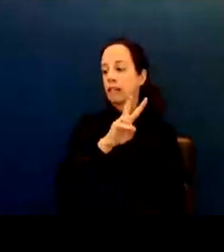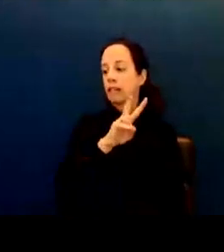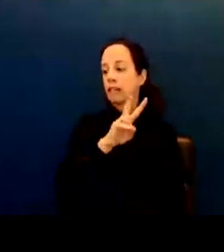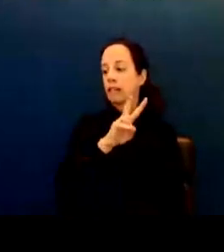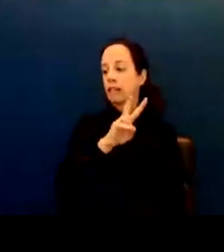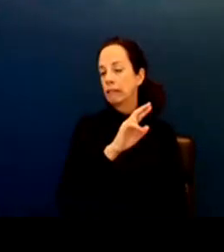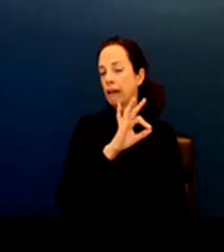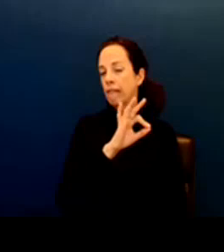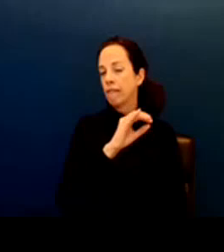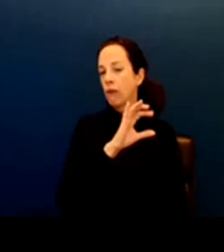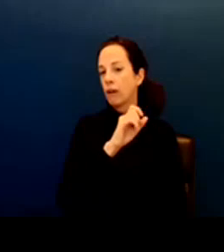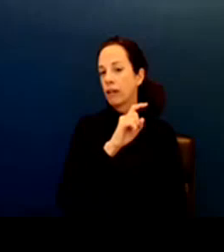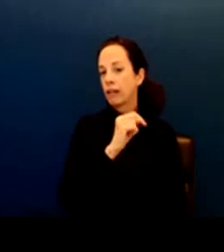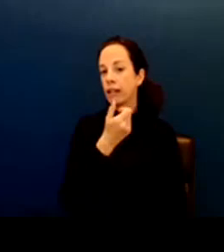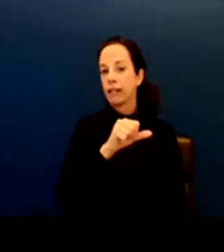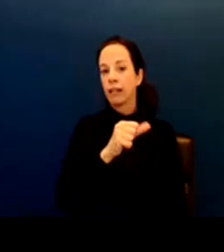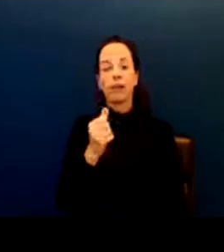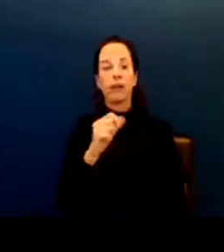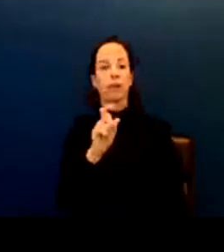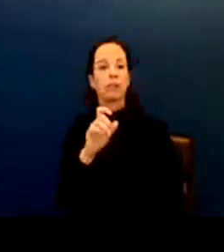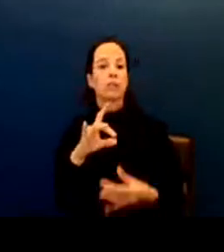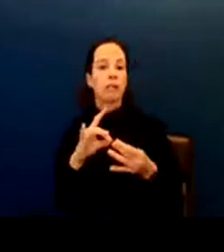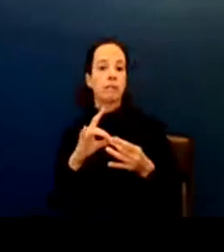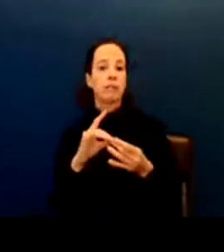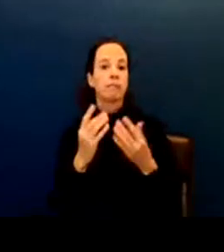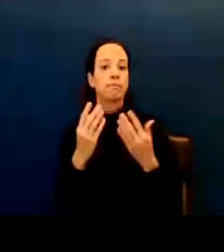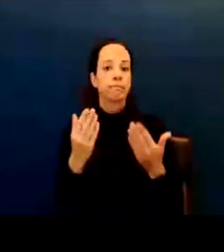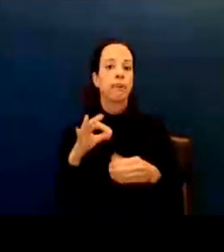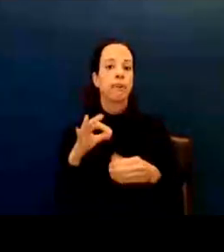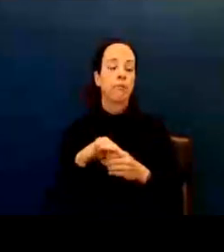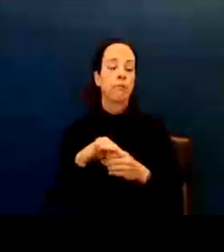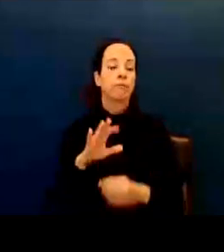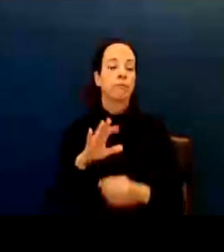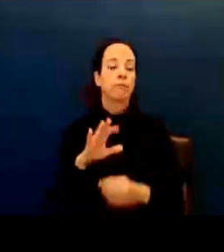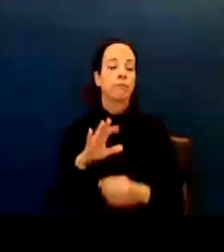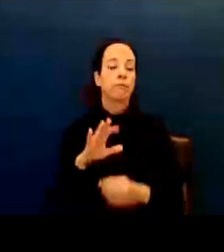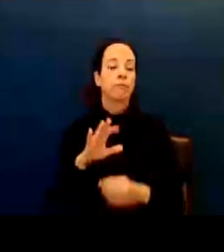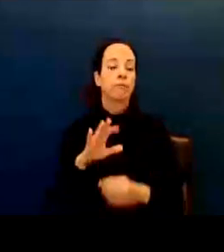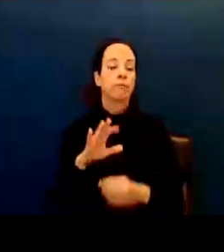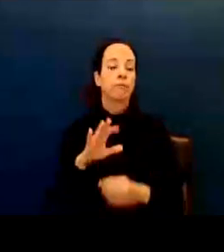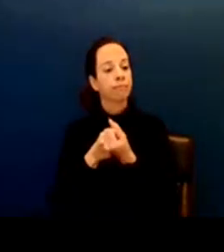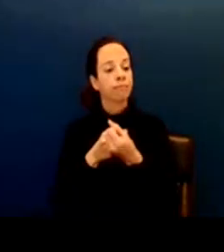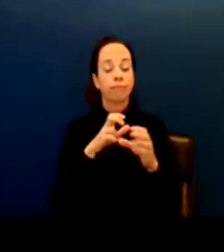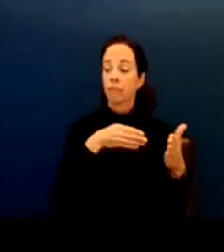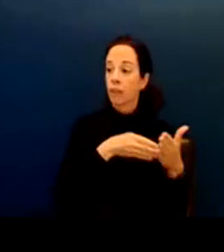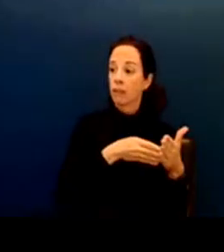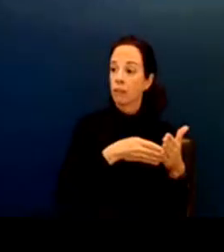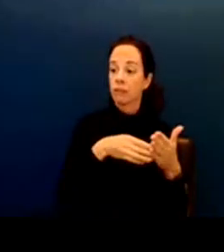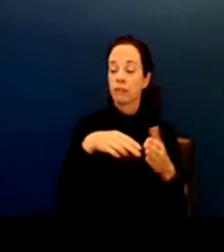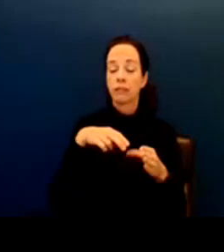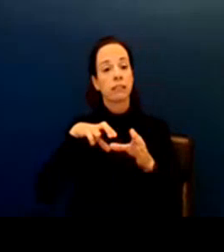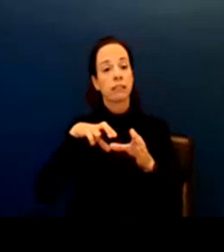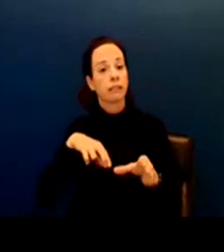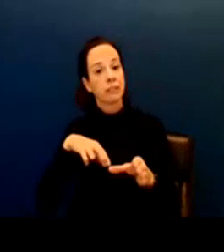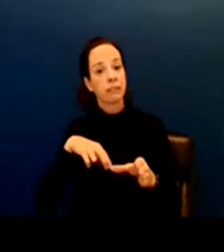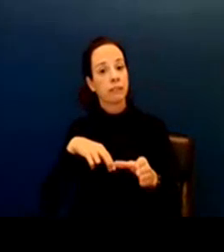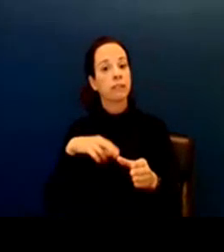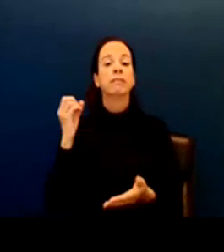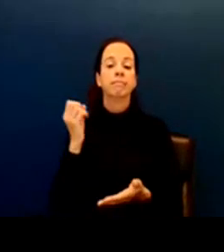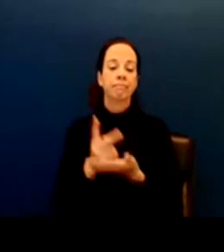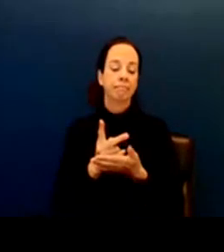dais? Let's move to a vote. All those in favor? Aye. Opposed? Abstentions? Motion is